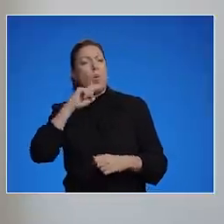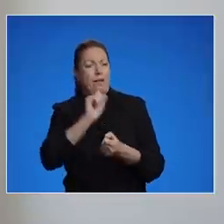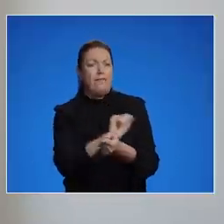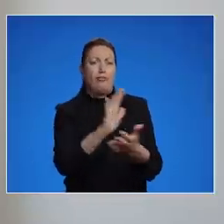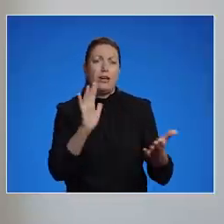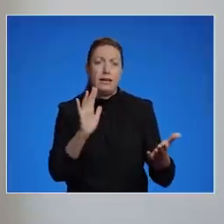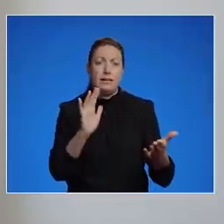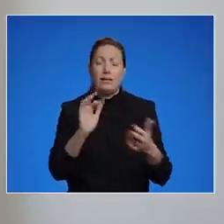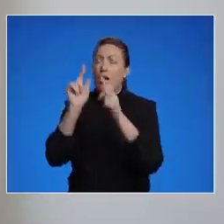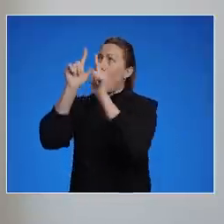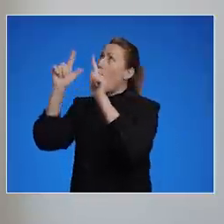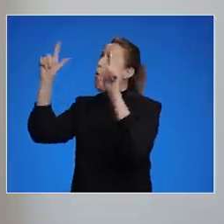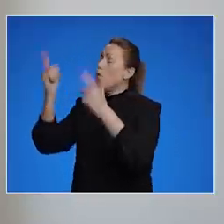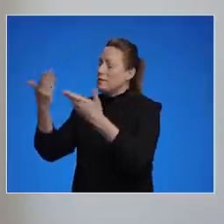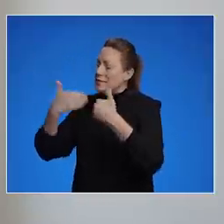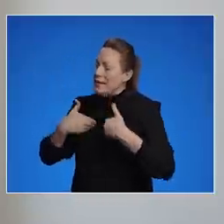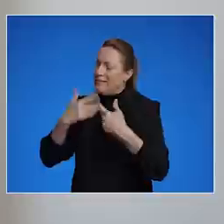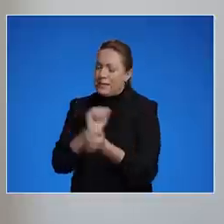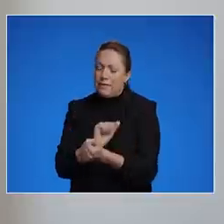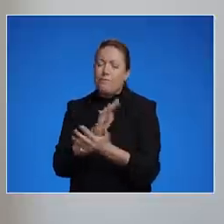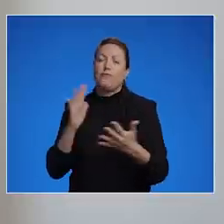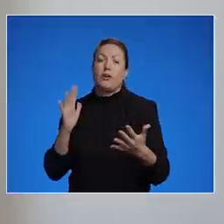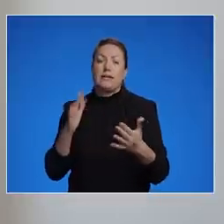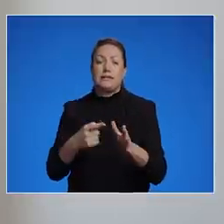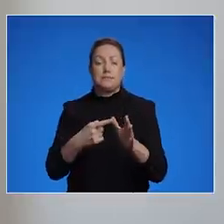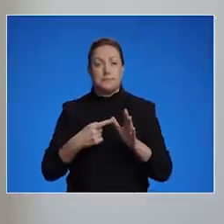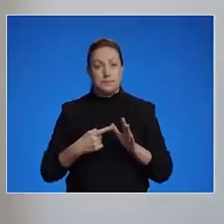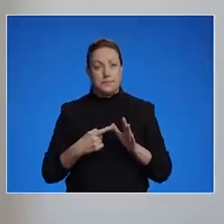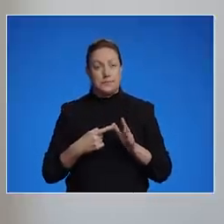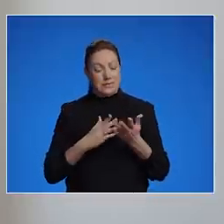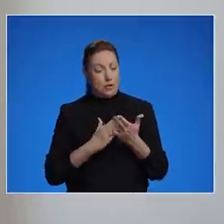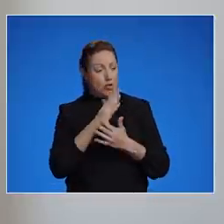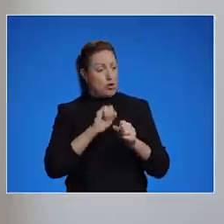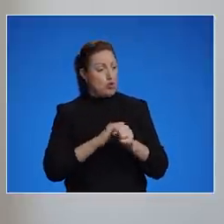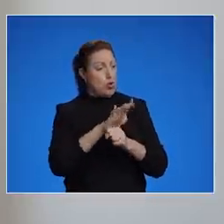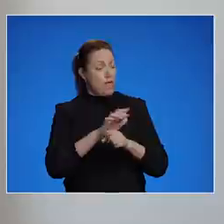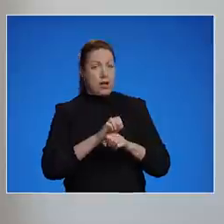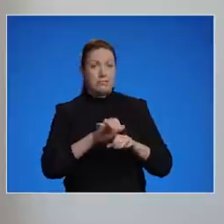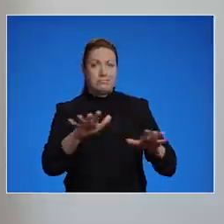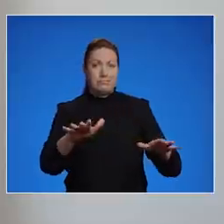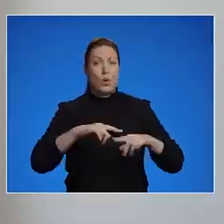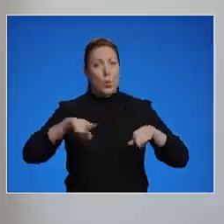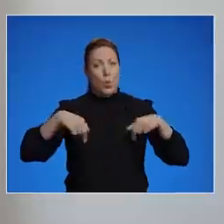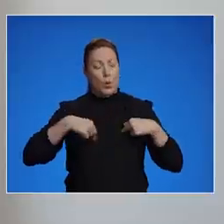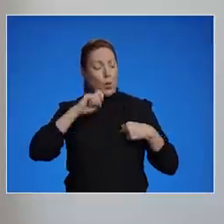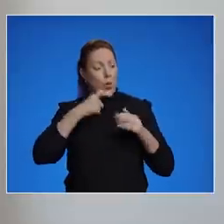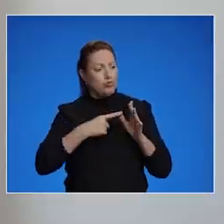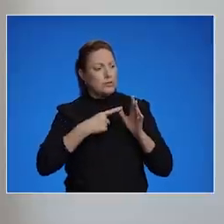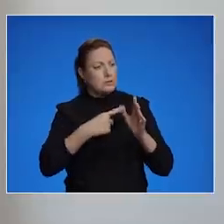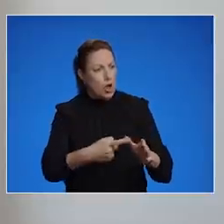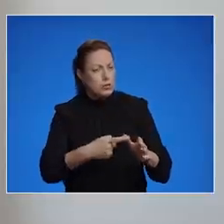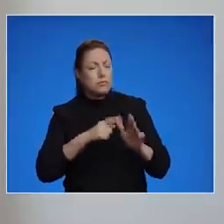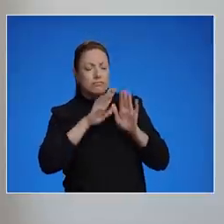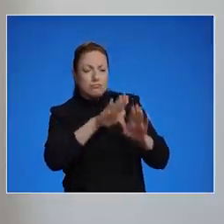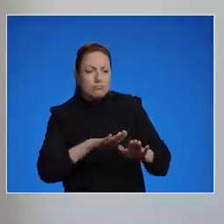Lord, set us free. Lord, hear our prayer. That in this time of pandemic, we will respond to the needs of the most vulnerable